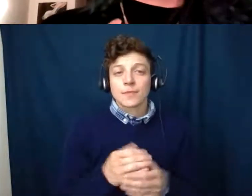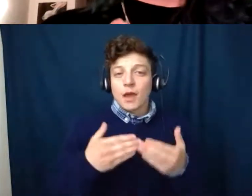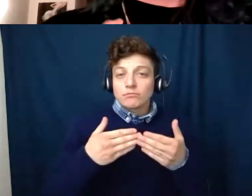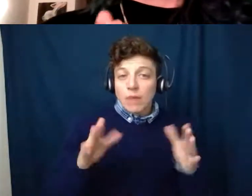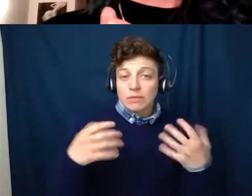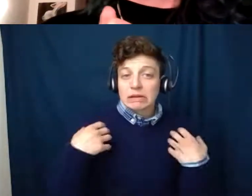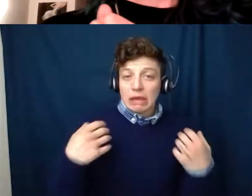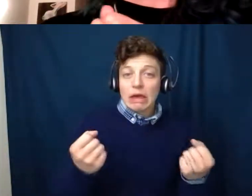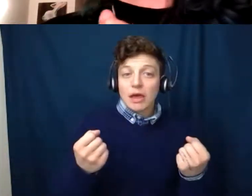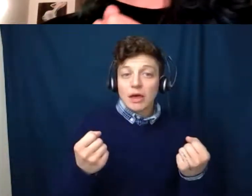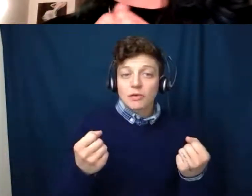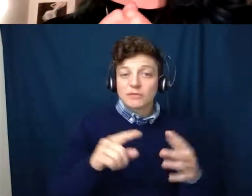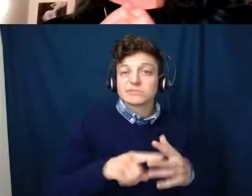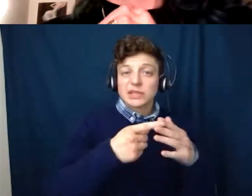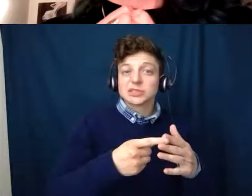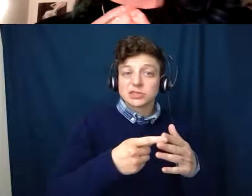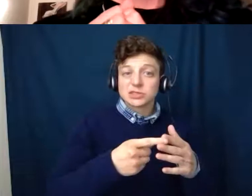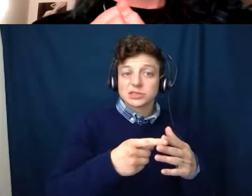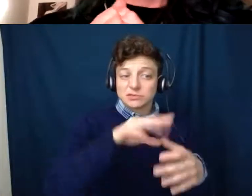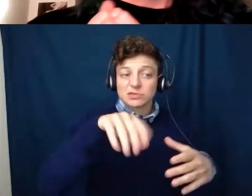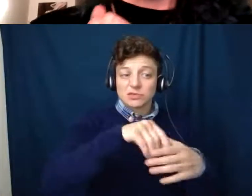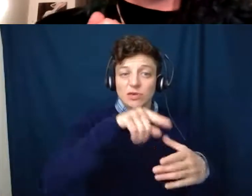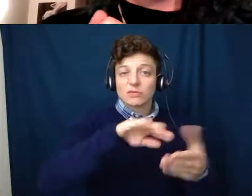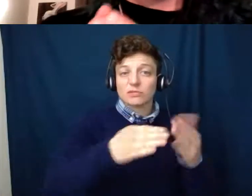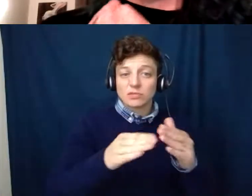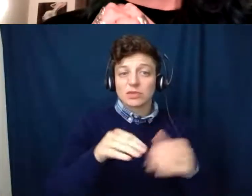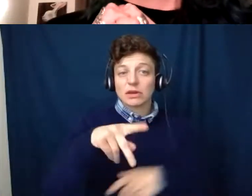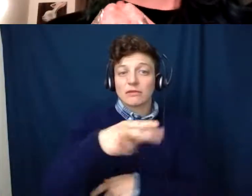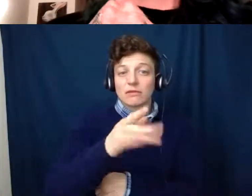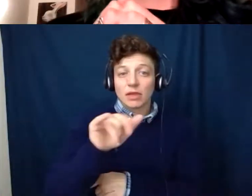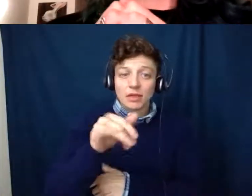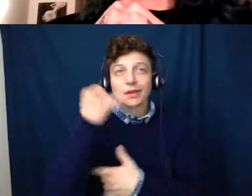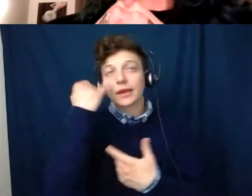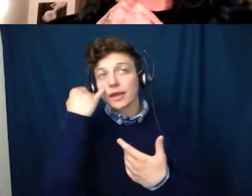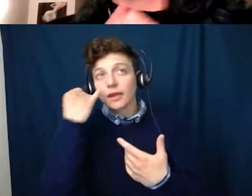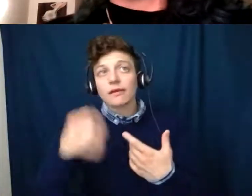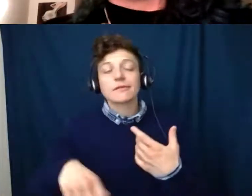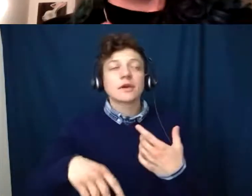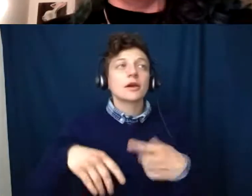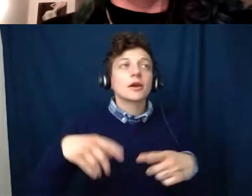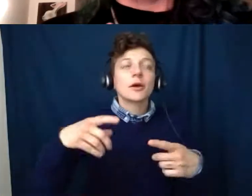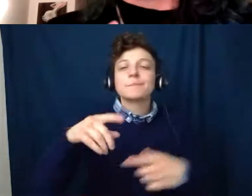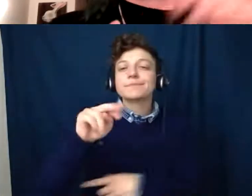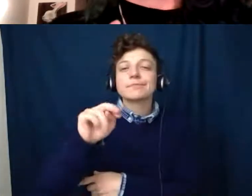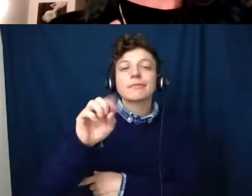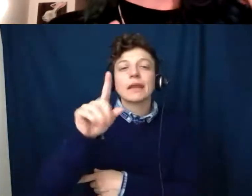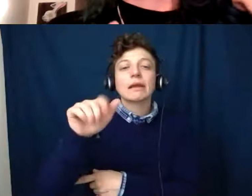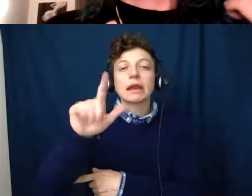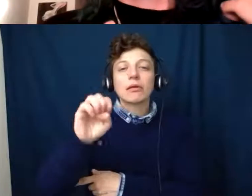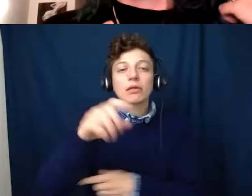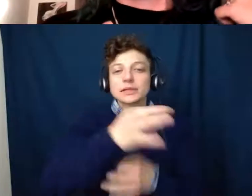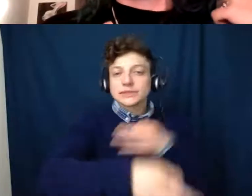within Philadelphia in regards to either needle exchange or supervised injection